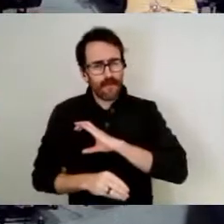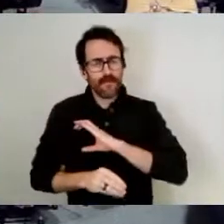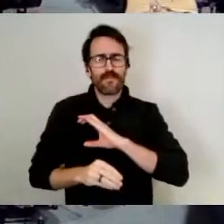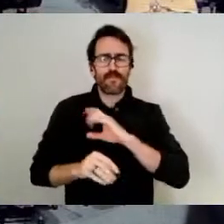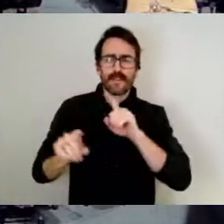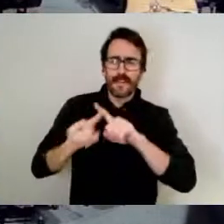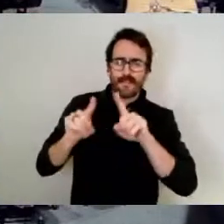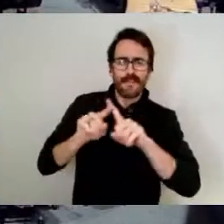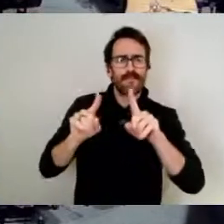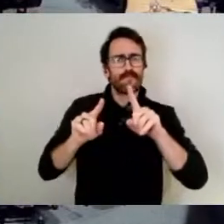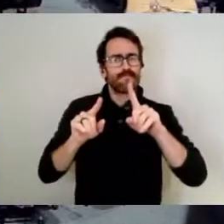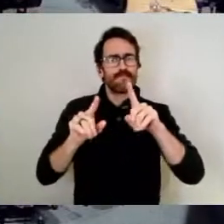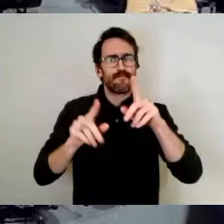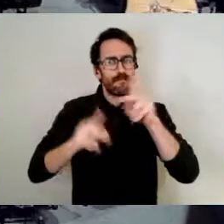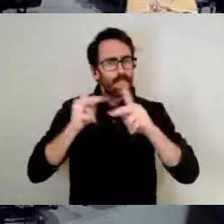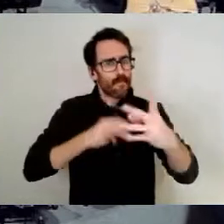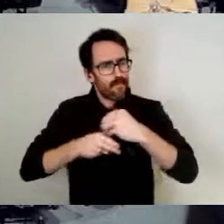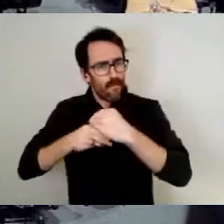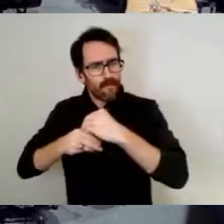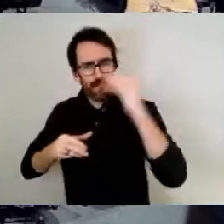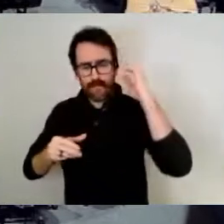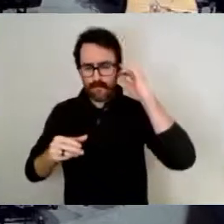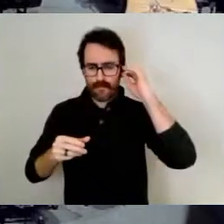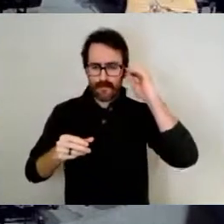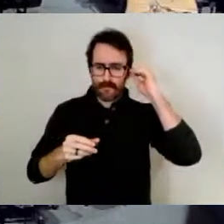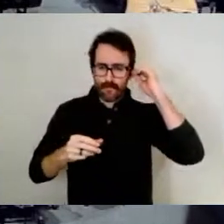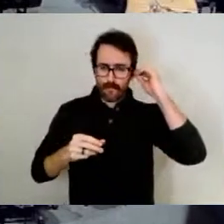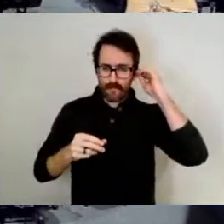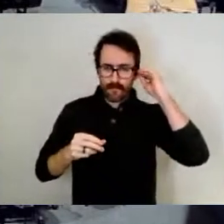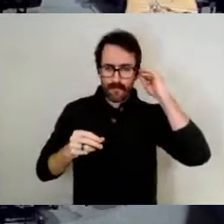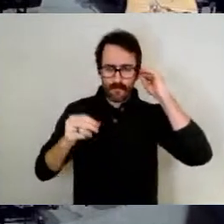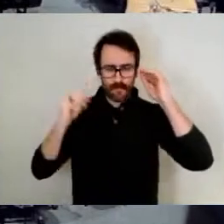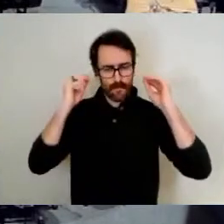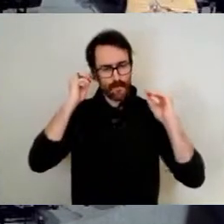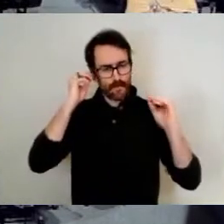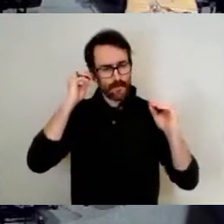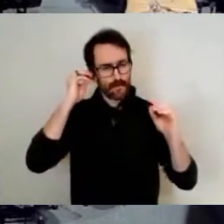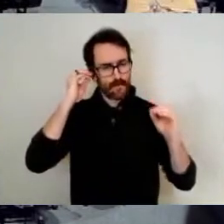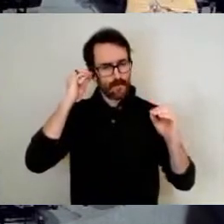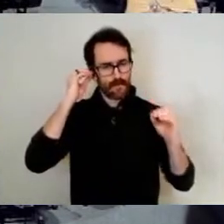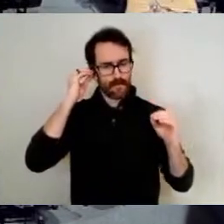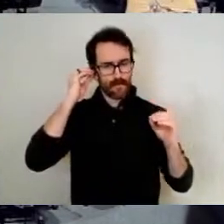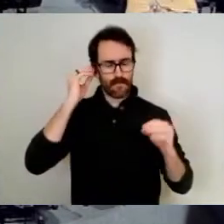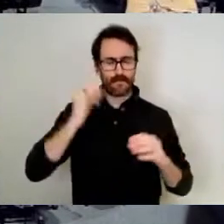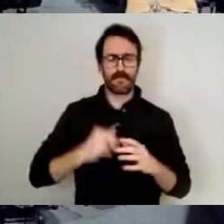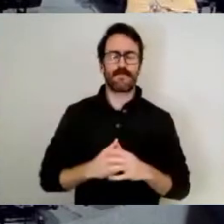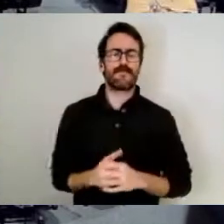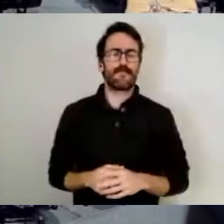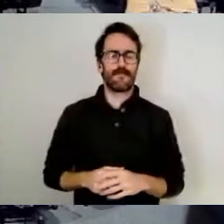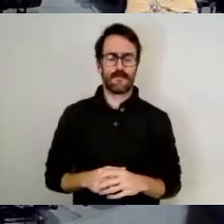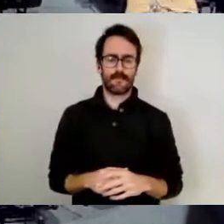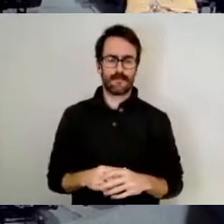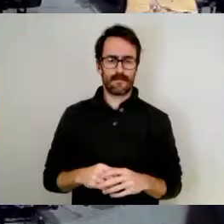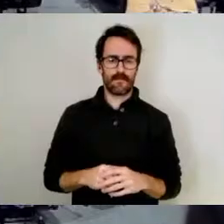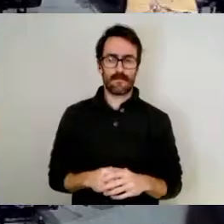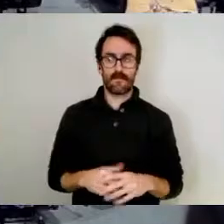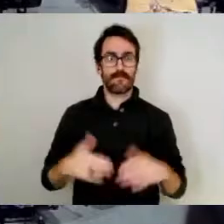And my follow-up will be for you as well. So it's concerning the 1,800